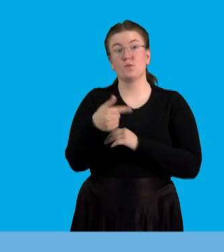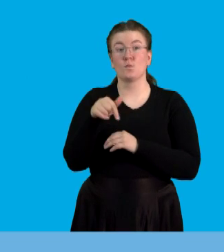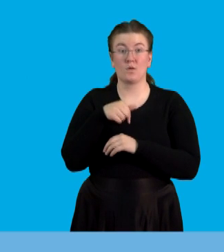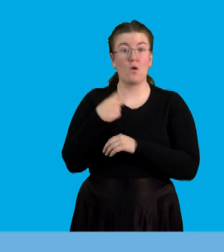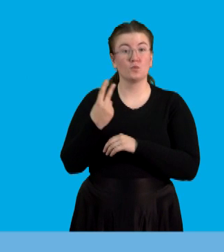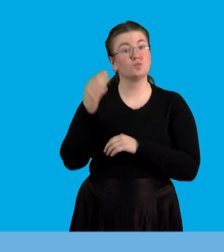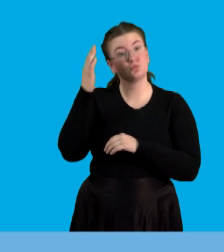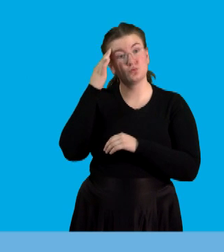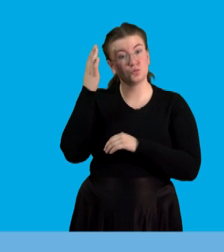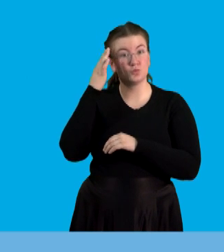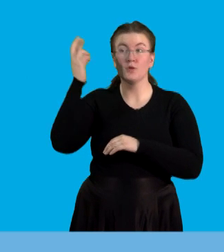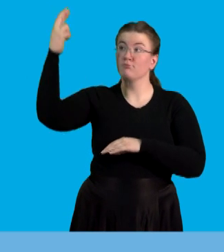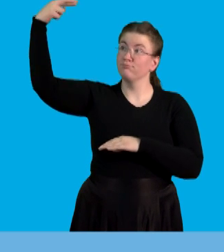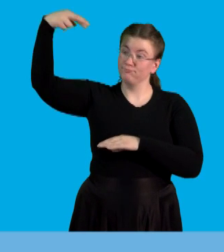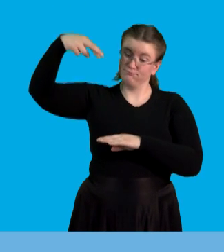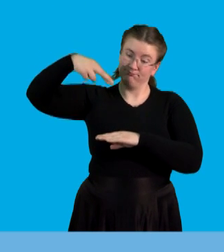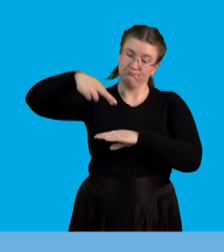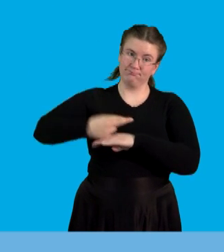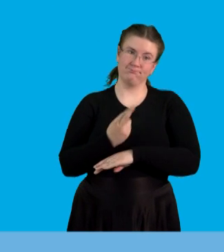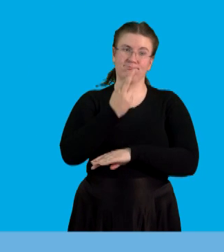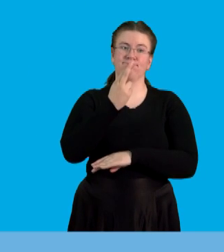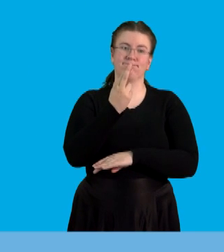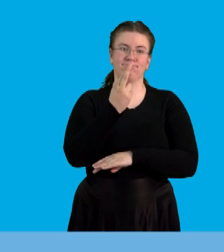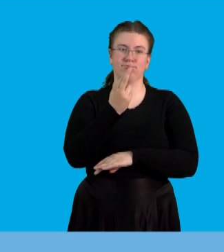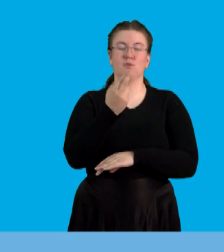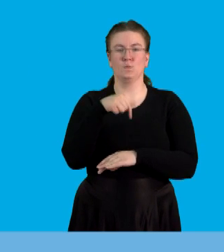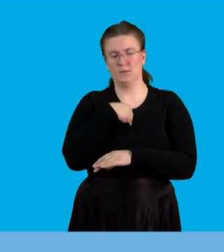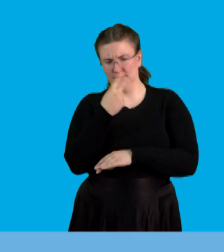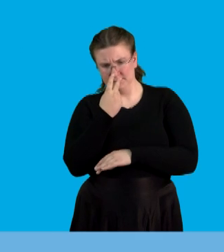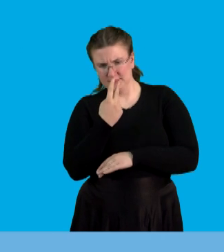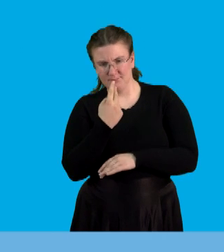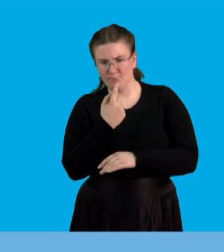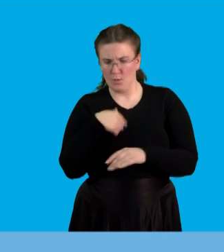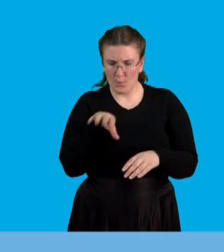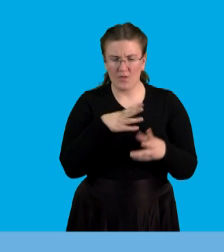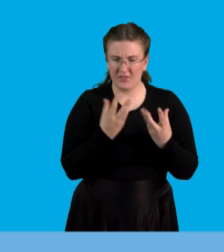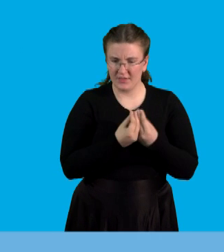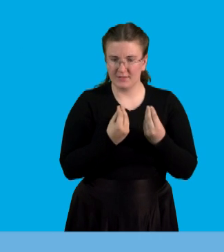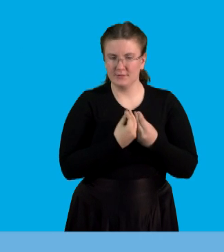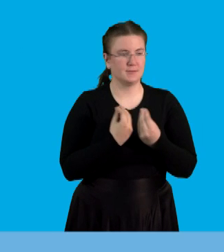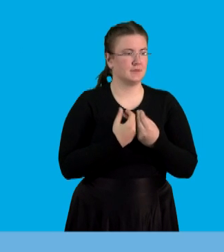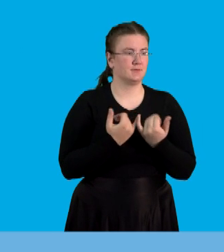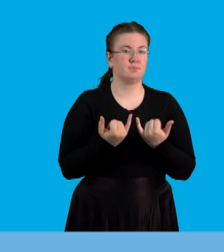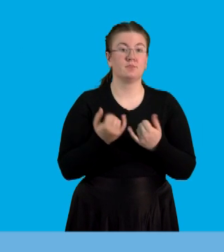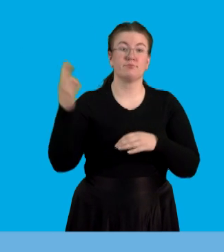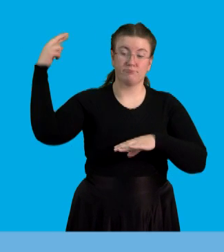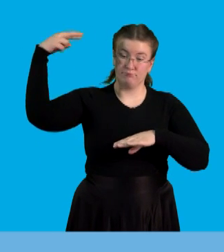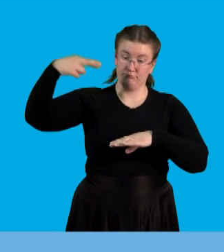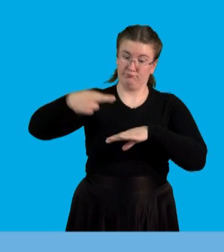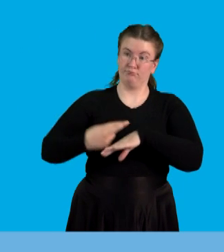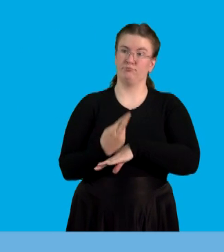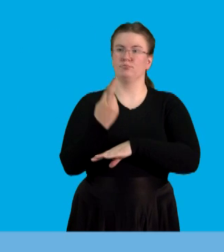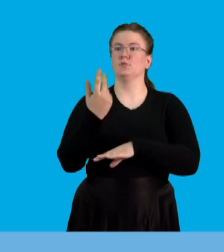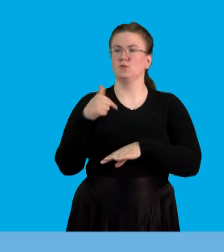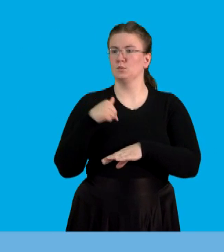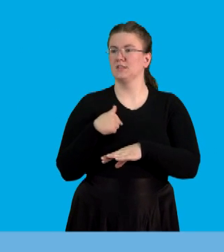allows us to see the object. The reflected light, it is that light that allows us to see everything that we are seeing around us. It is because of